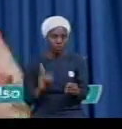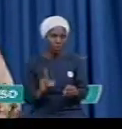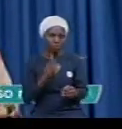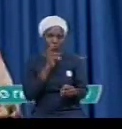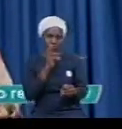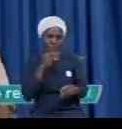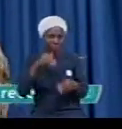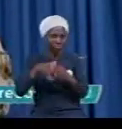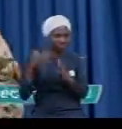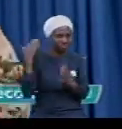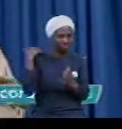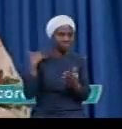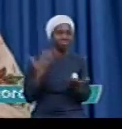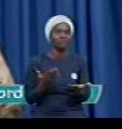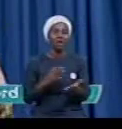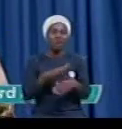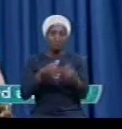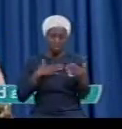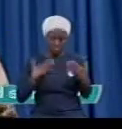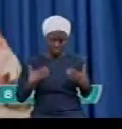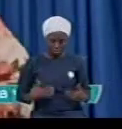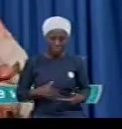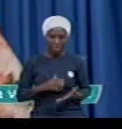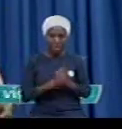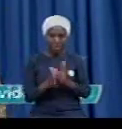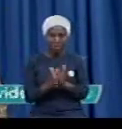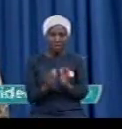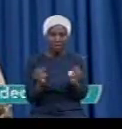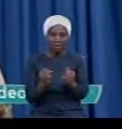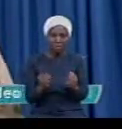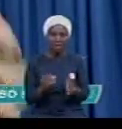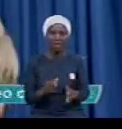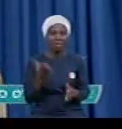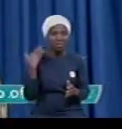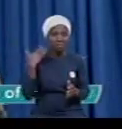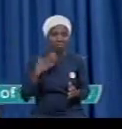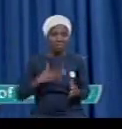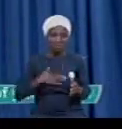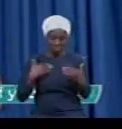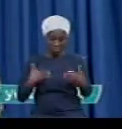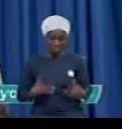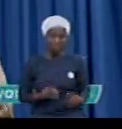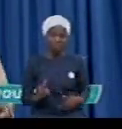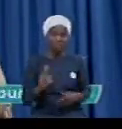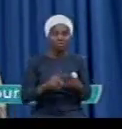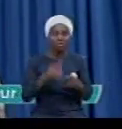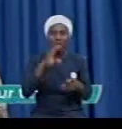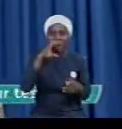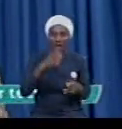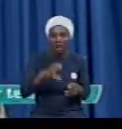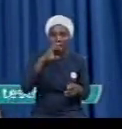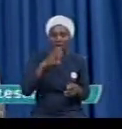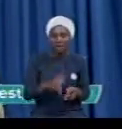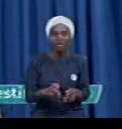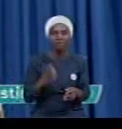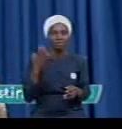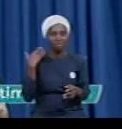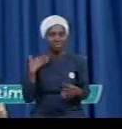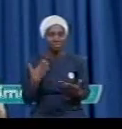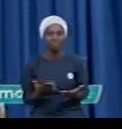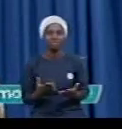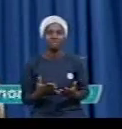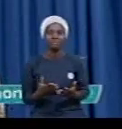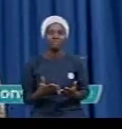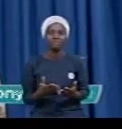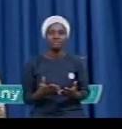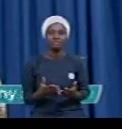mi tutu ti mo ba ti joko ti mo joko pe ara mi o ma horu ni bi mo se wa si bi meaning for meji ni mo ko wa si camp bi bayi